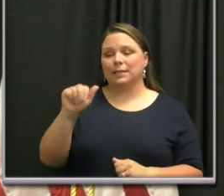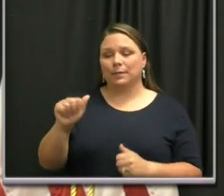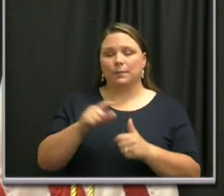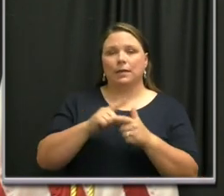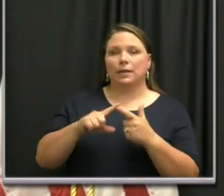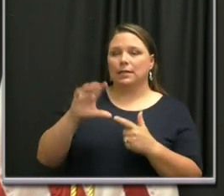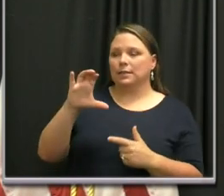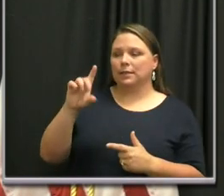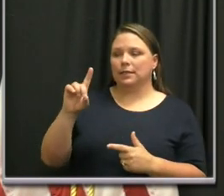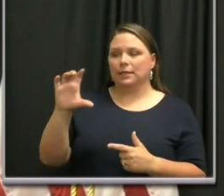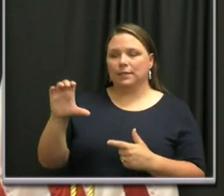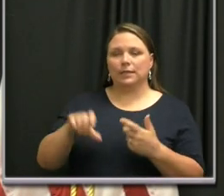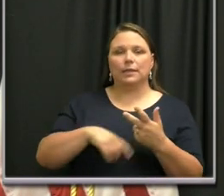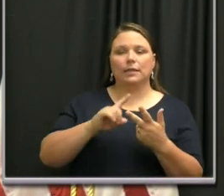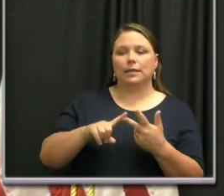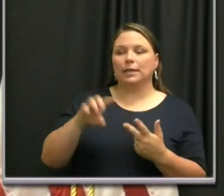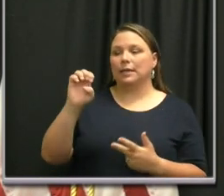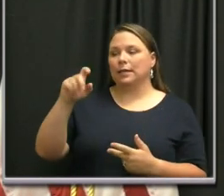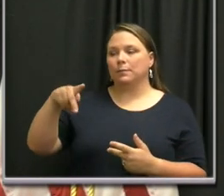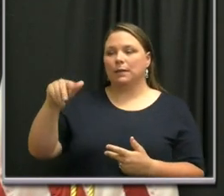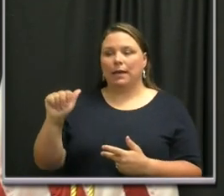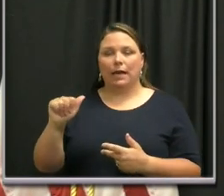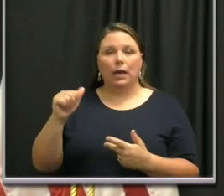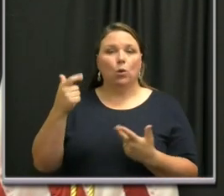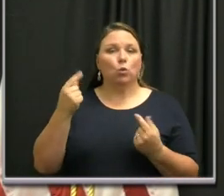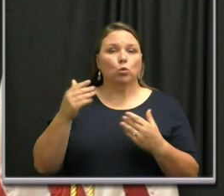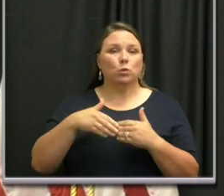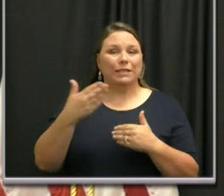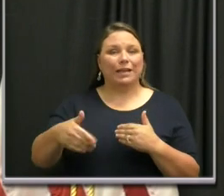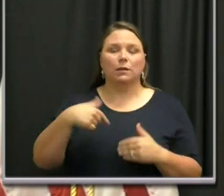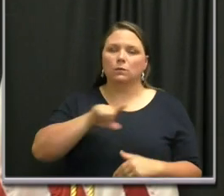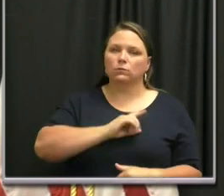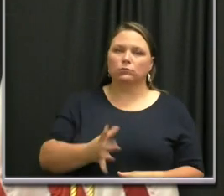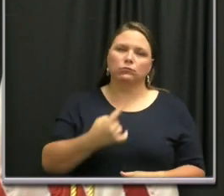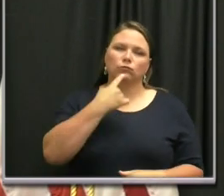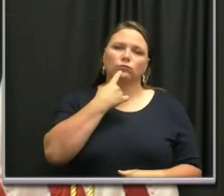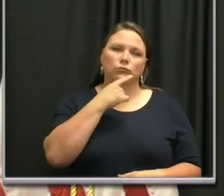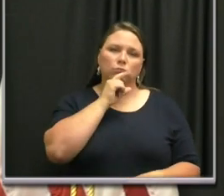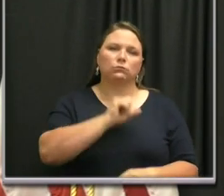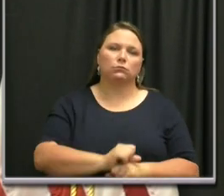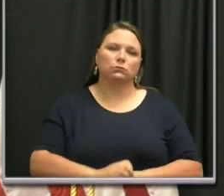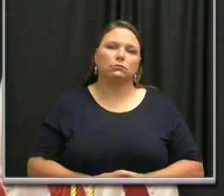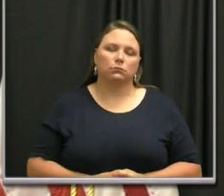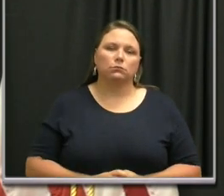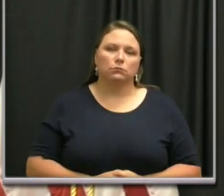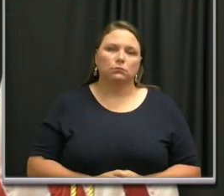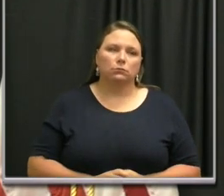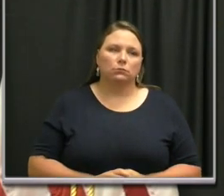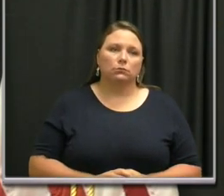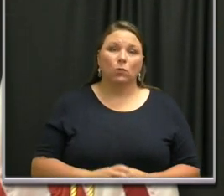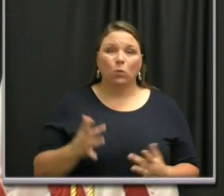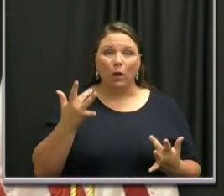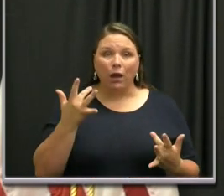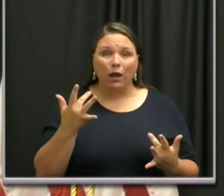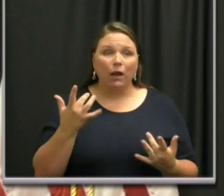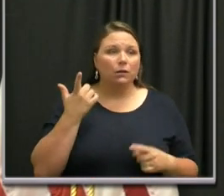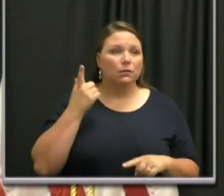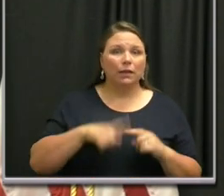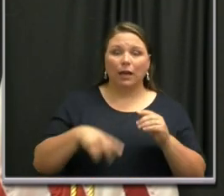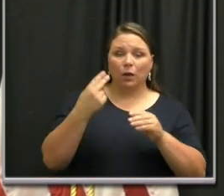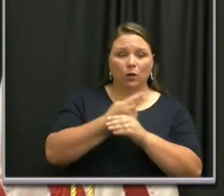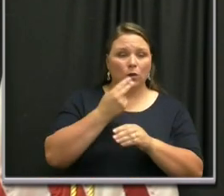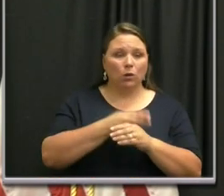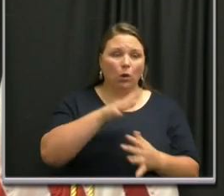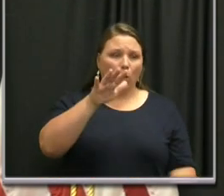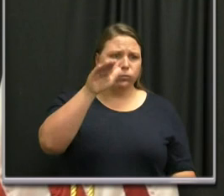and the EPA on next steps. We're disappointed in the fact that we cannot use